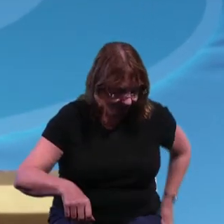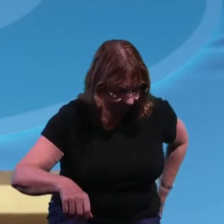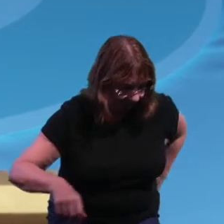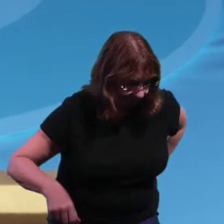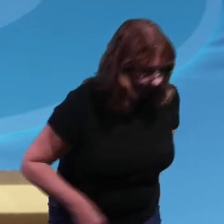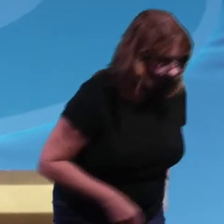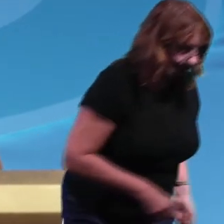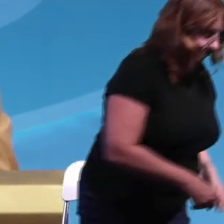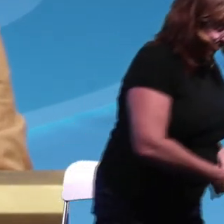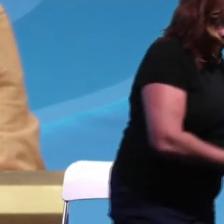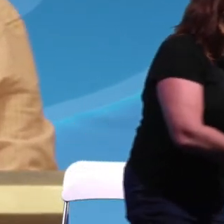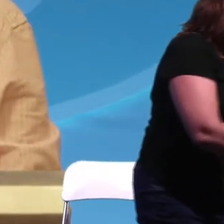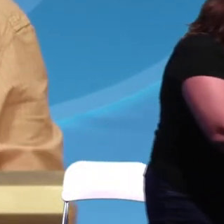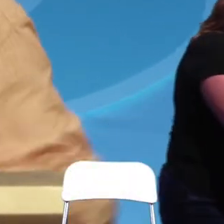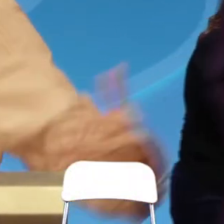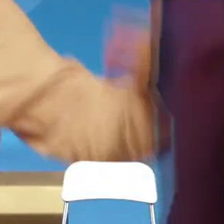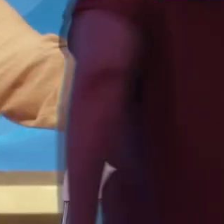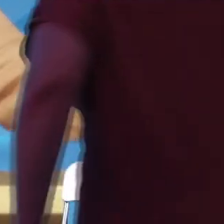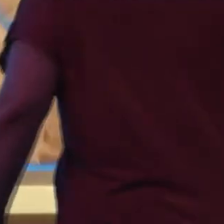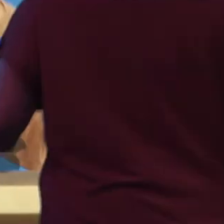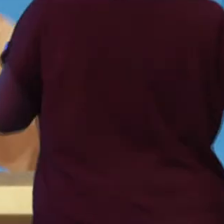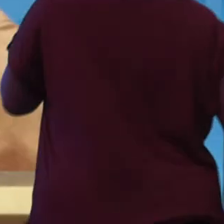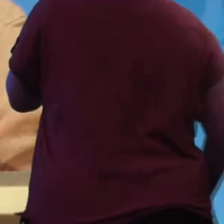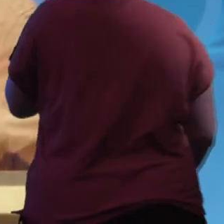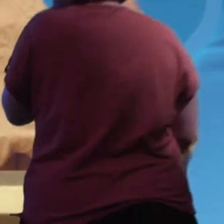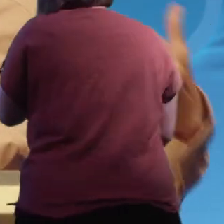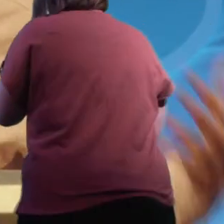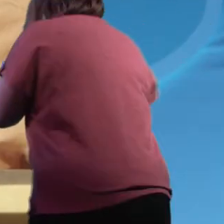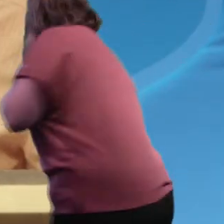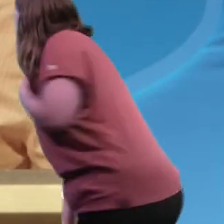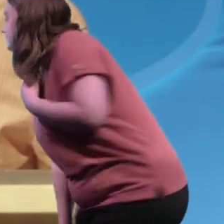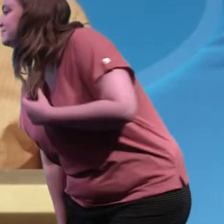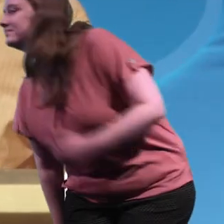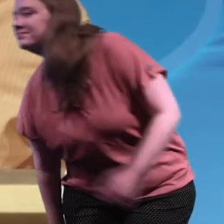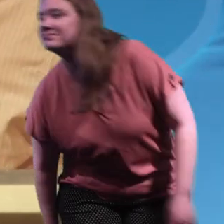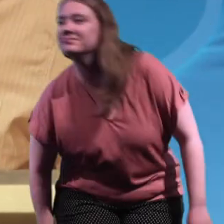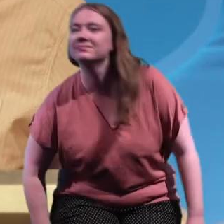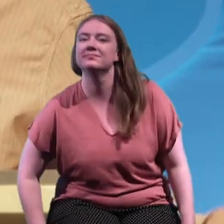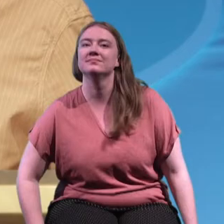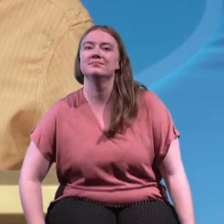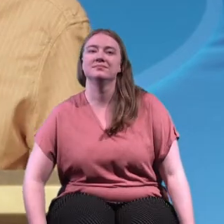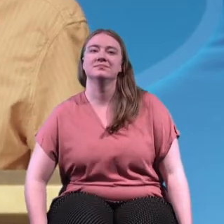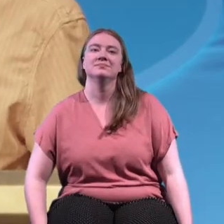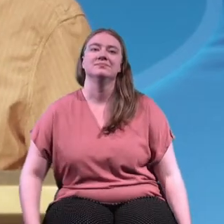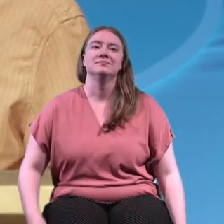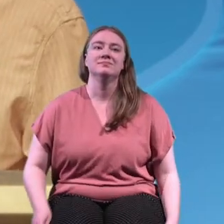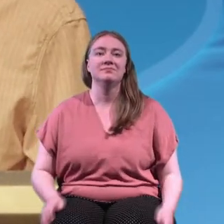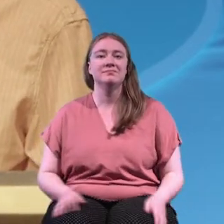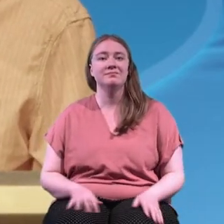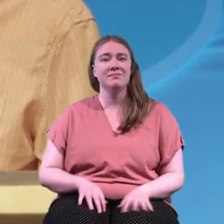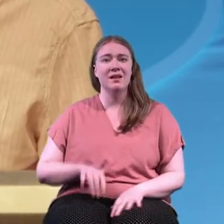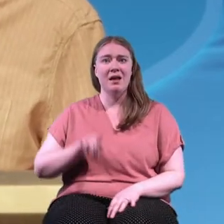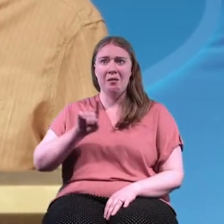us. It demonstrates our lack of faith in his care.